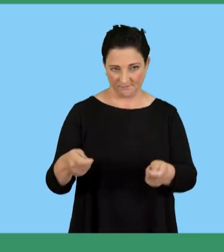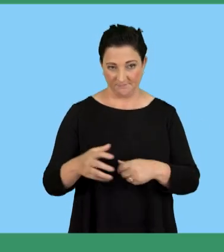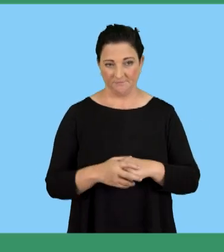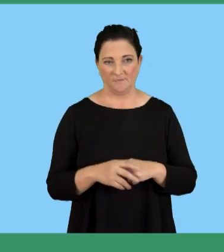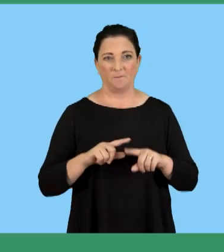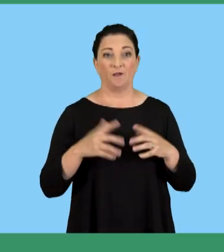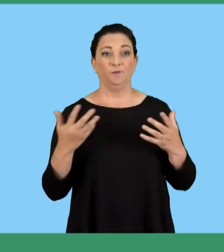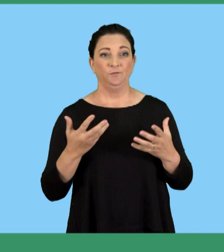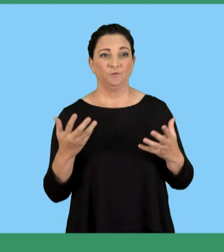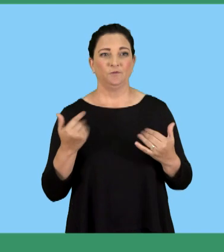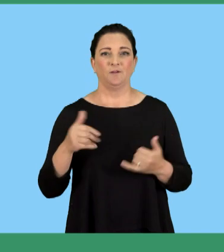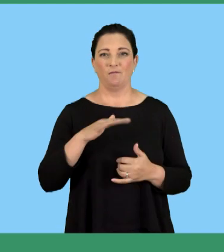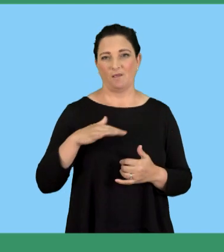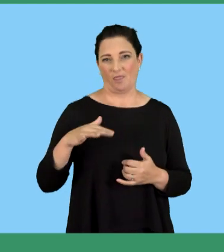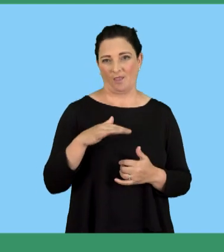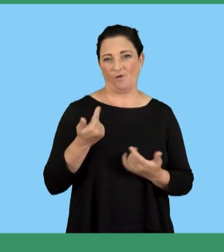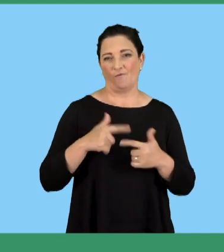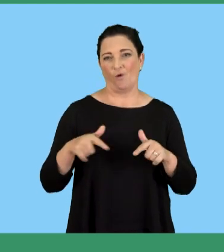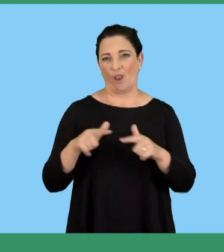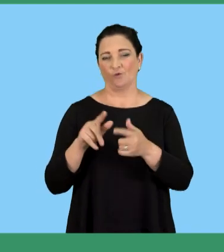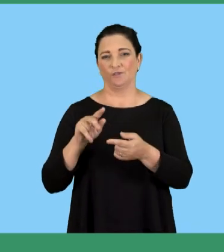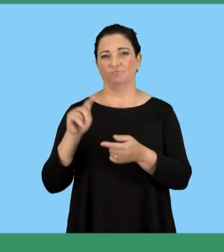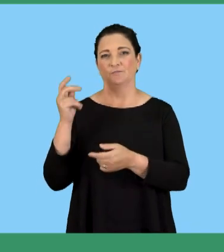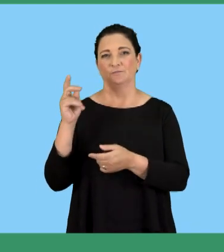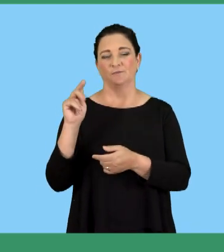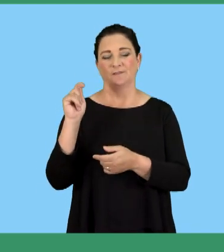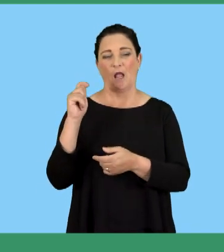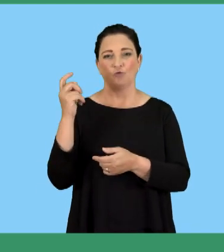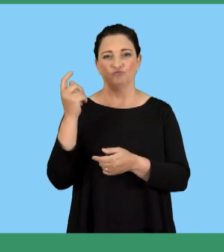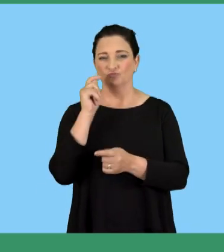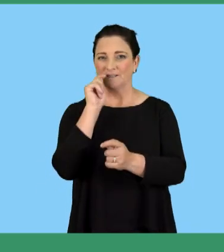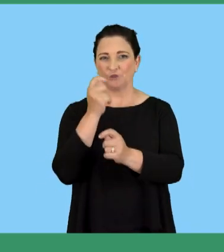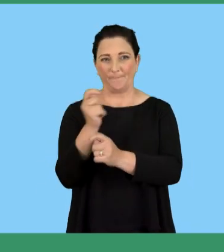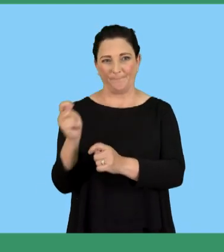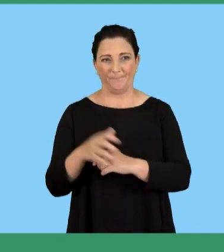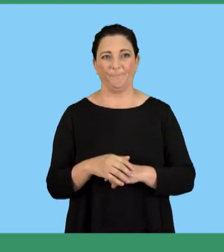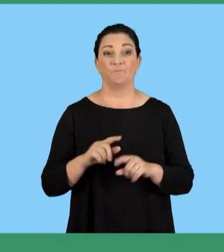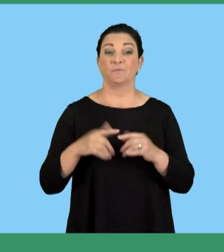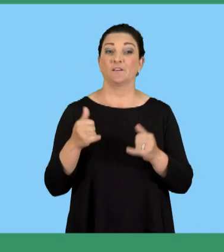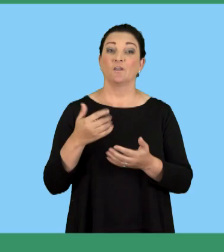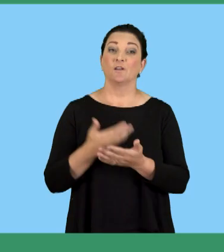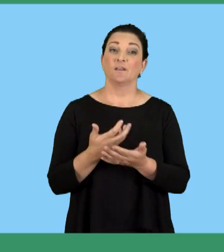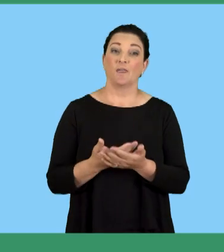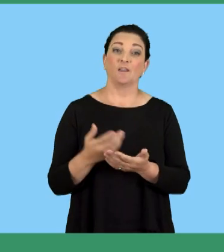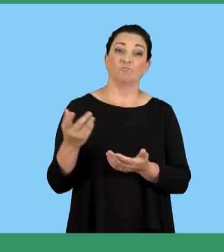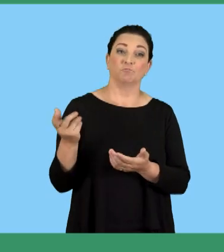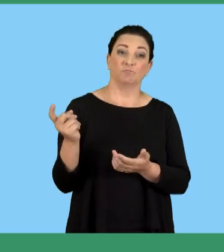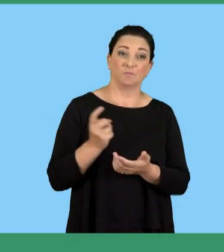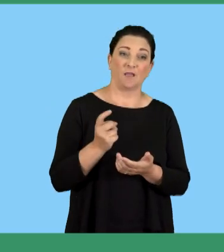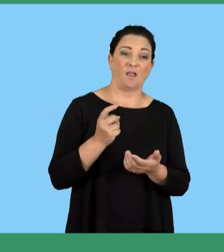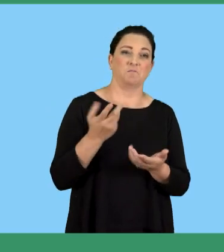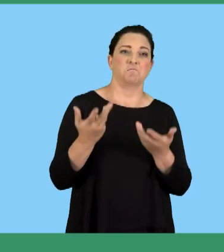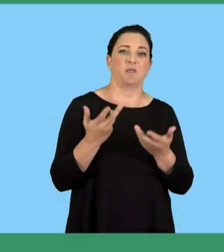of Tembisa Chicken Farm stay absent from work on a regular basis as they have to collect